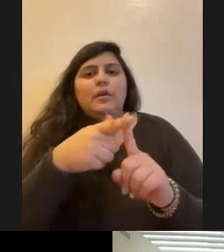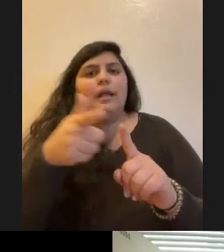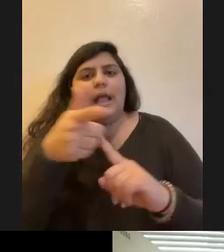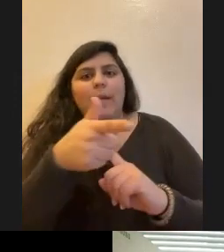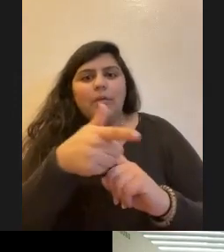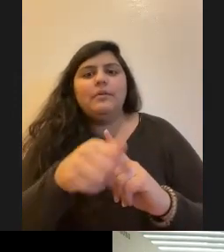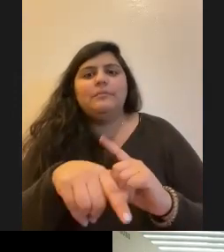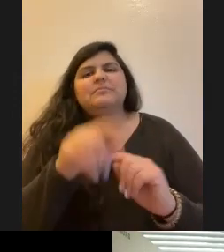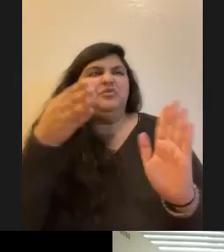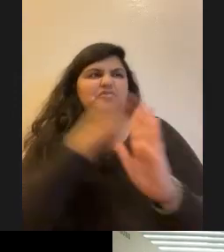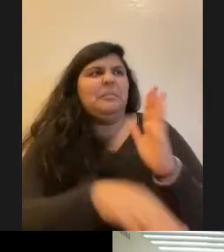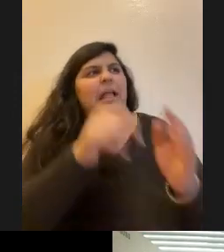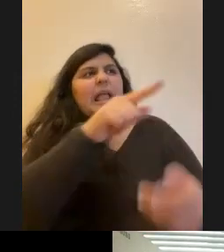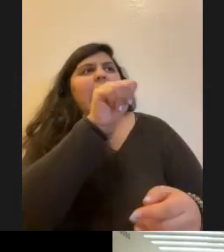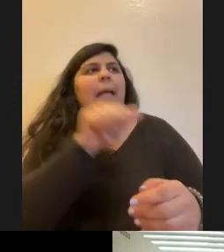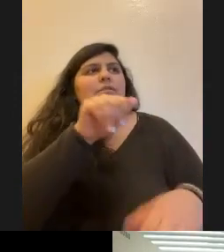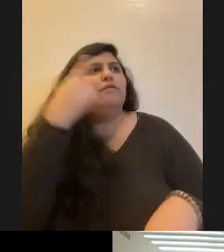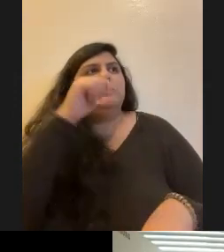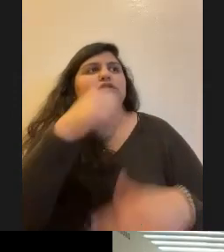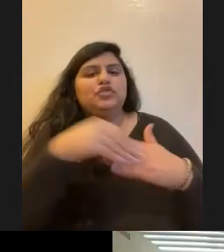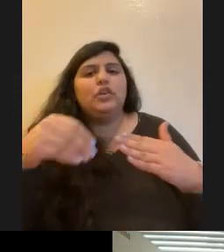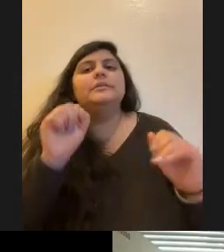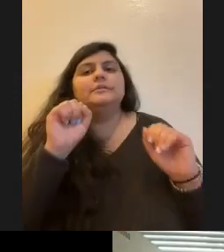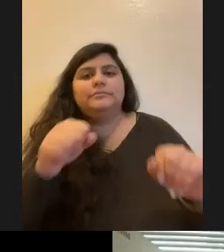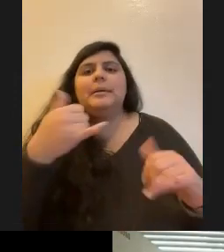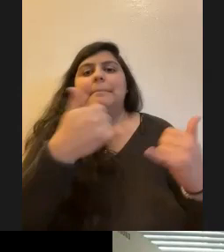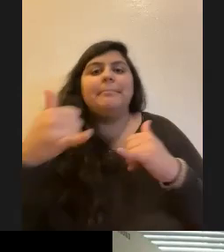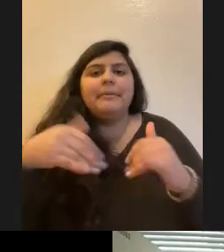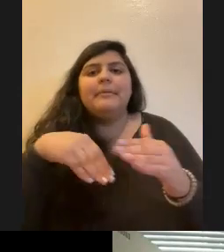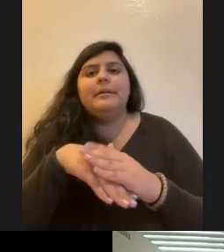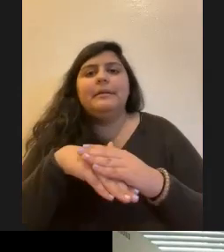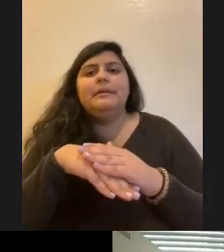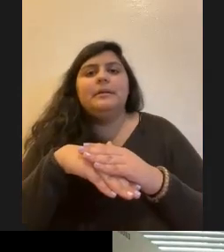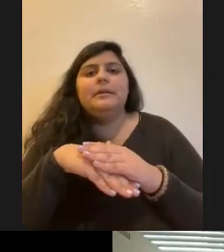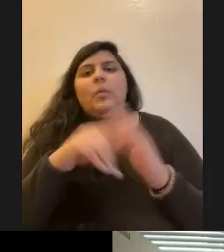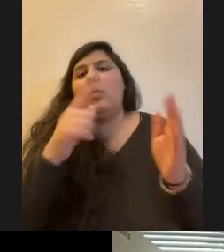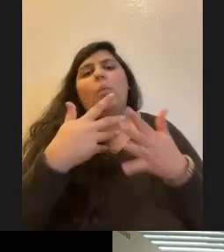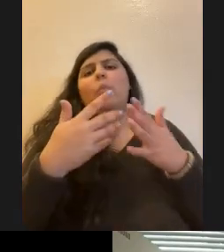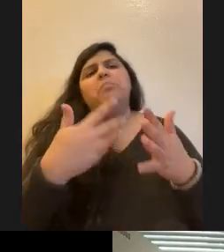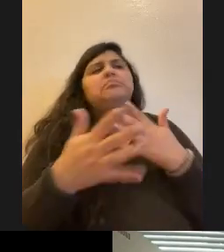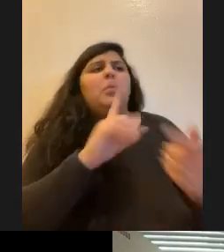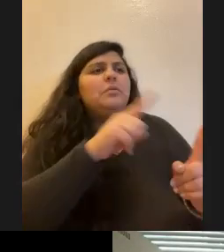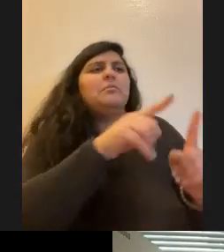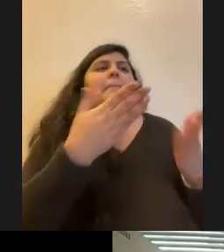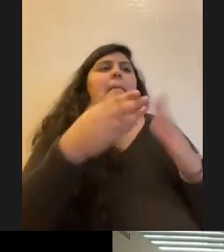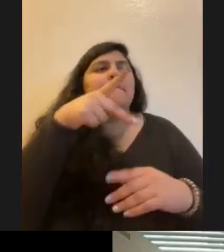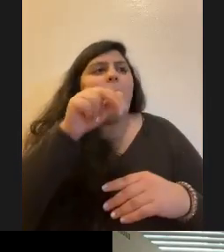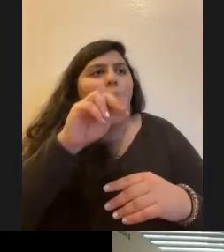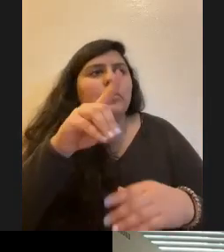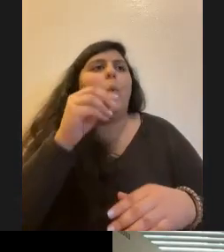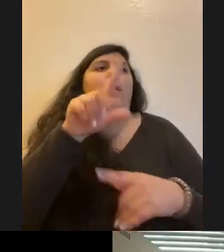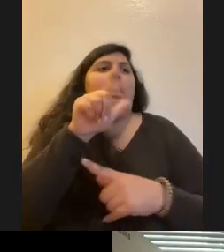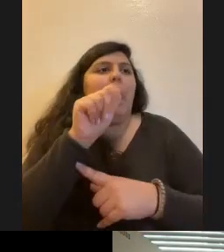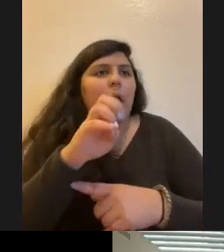on Amazon for like $10. And so you can play around, dig around in wherever you are, whether that's a pond or a lake or